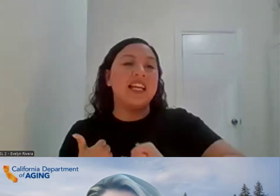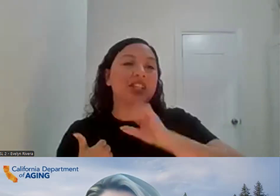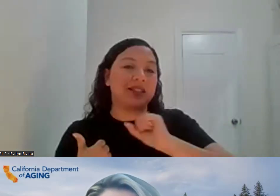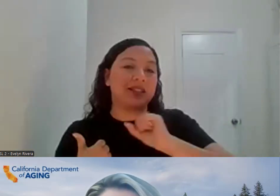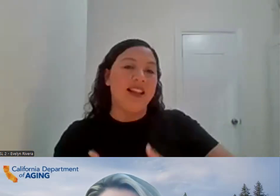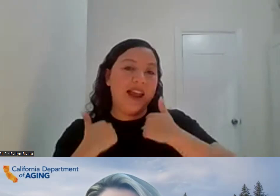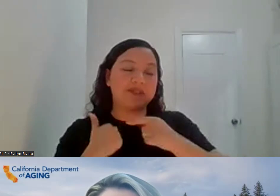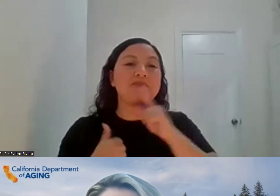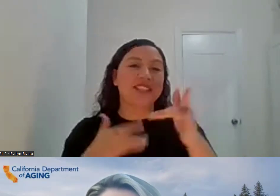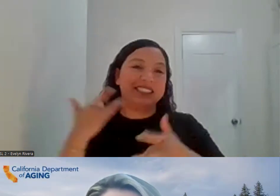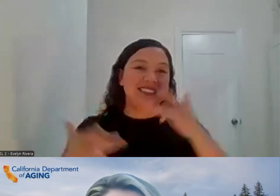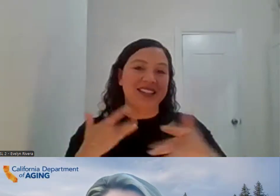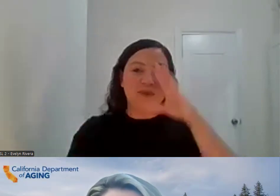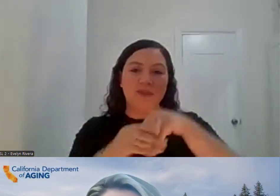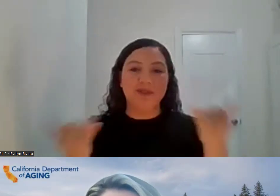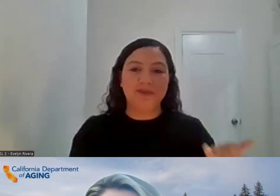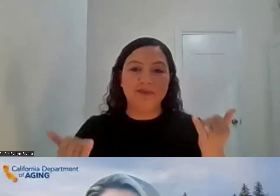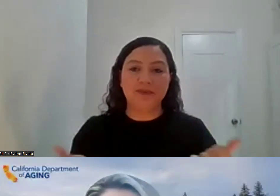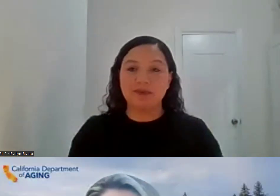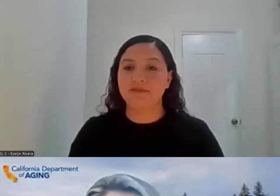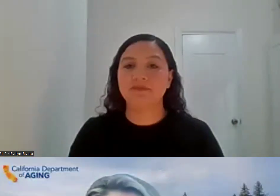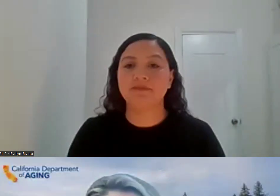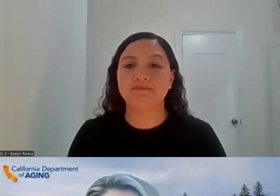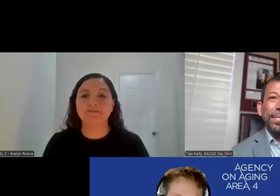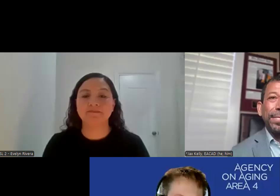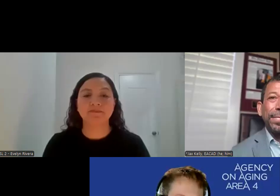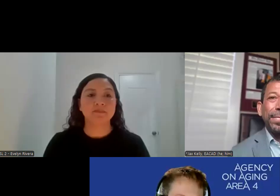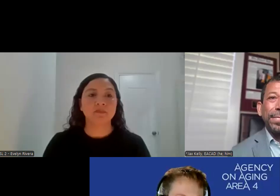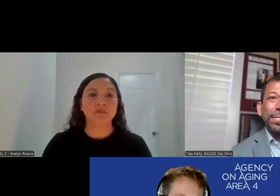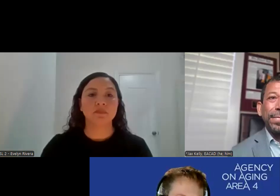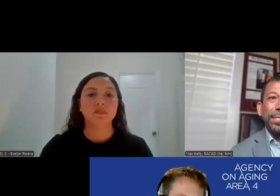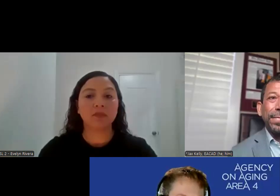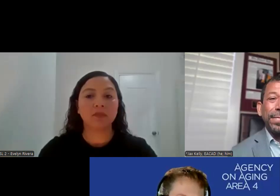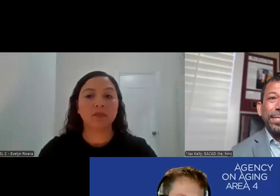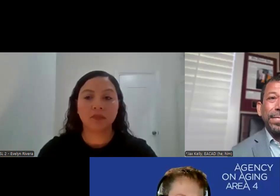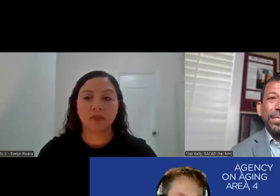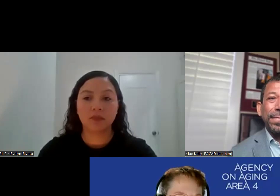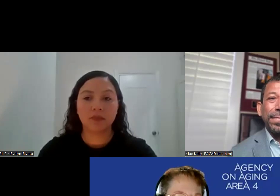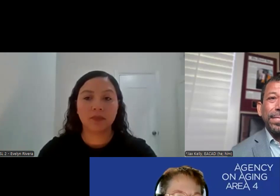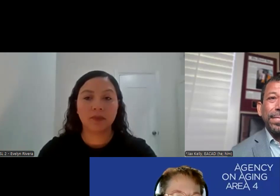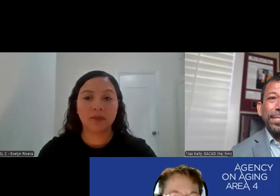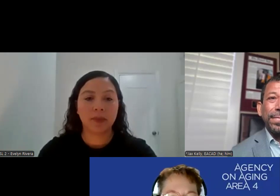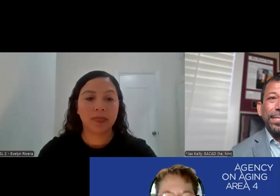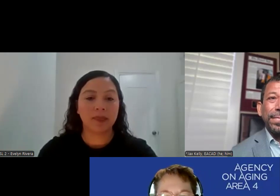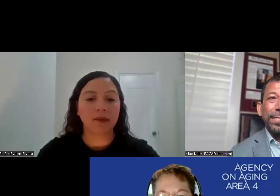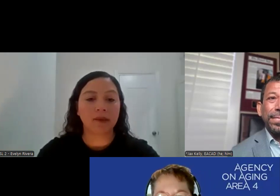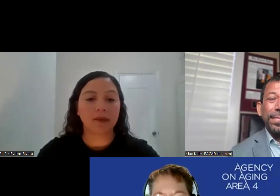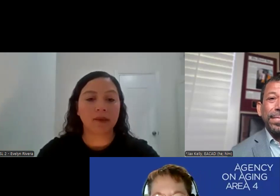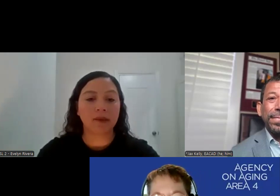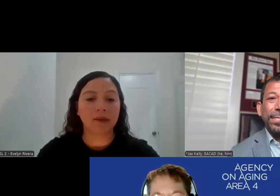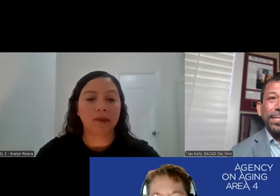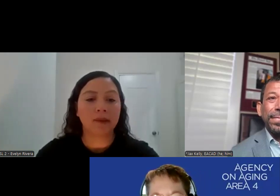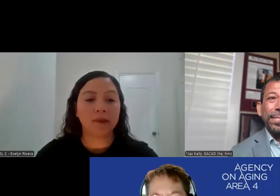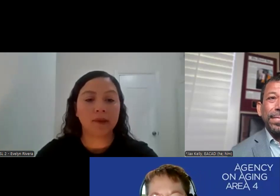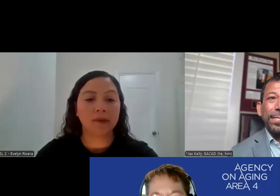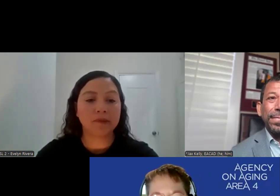me. Great. Thank you so much, Julie. It's so wonderful to have you as well on this committee. You have a wealth of experience. And